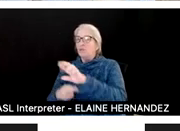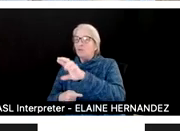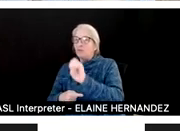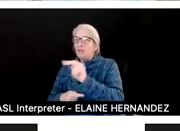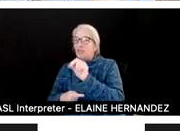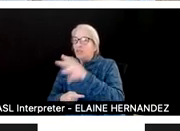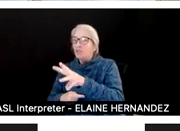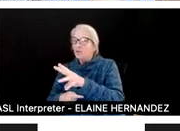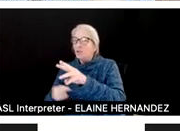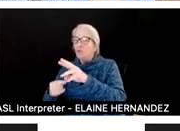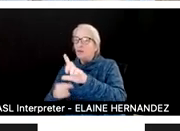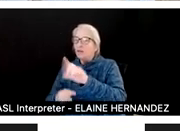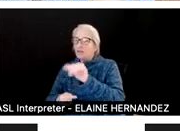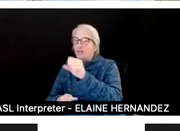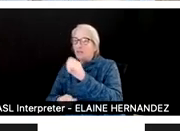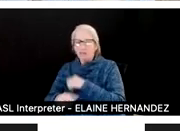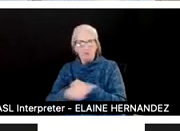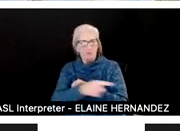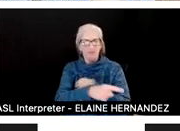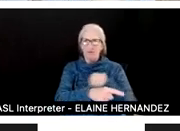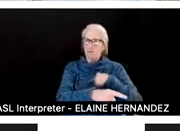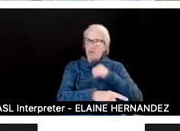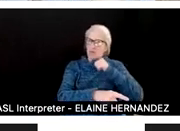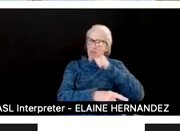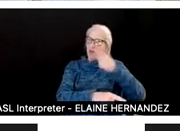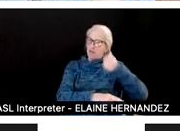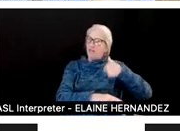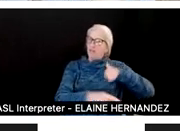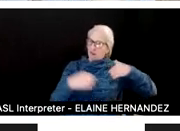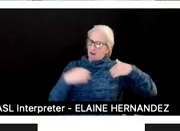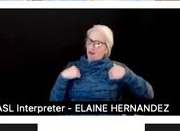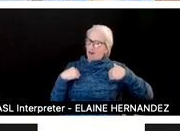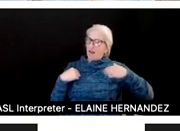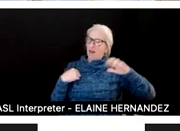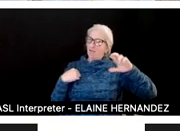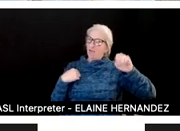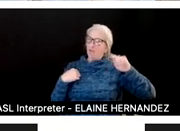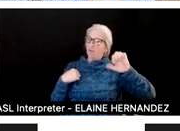asked, it's quite possible that there's a source of funds discrimination going on there.